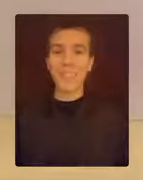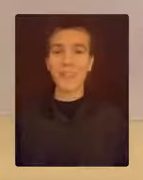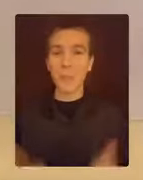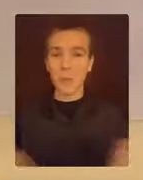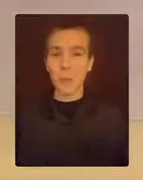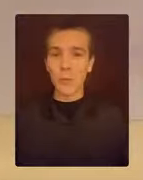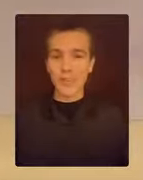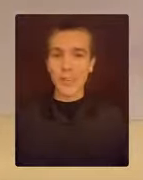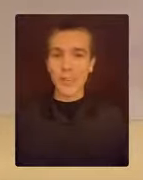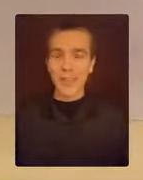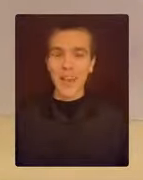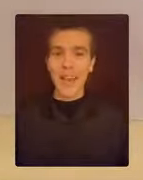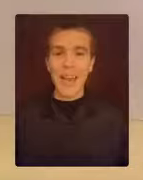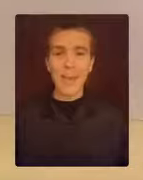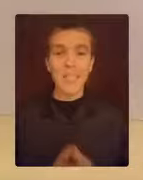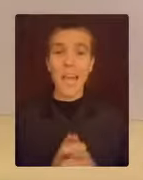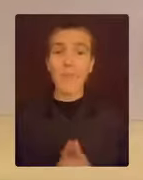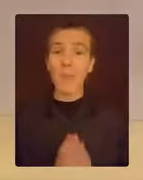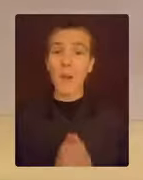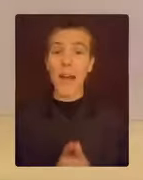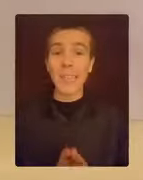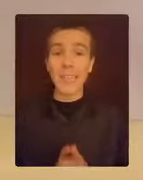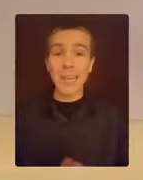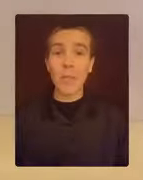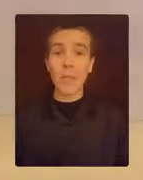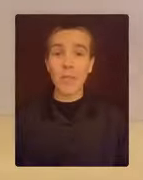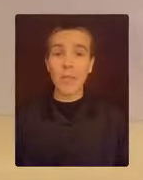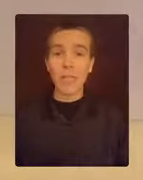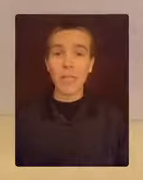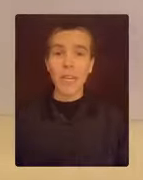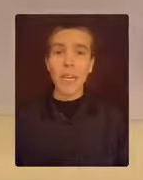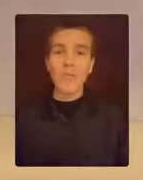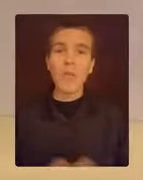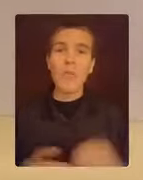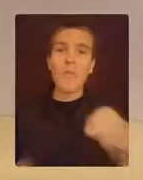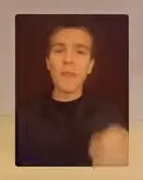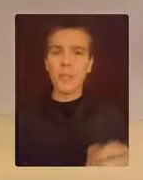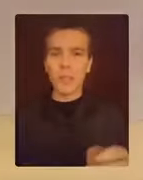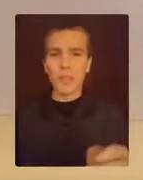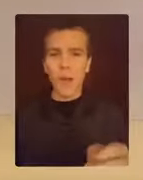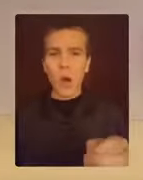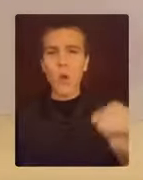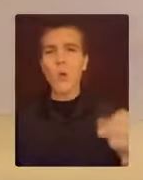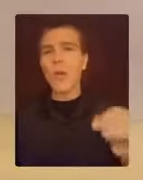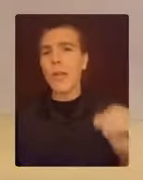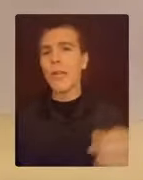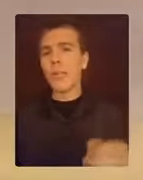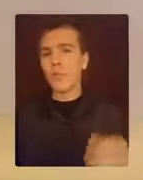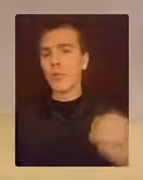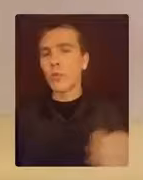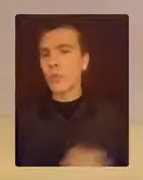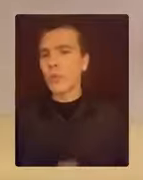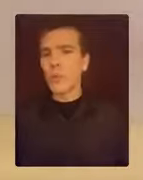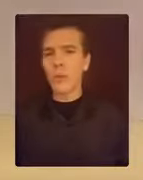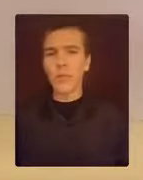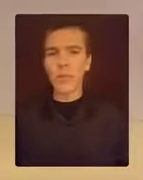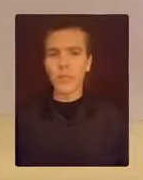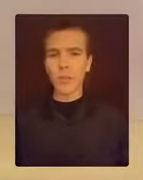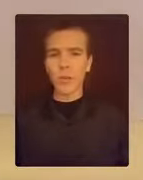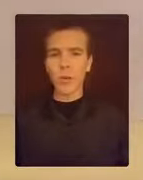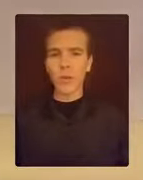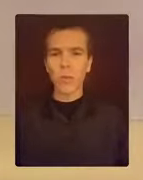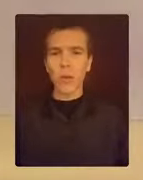is the guru within. Because everyone has this capability. If you envision who it is you truly want to be